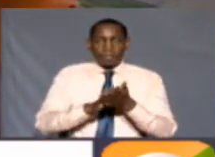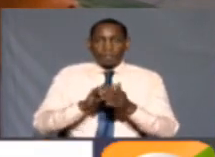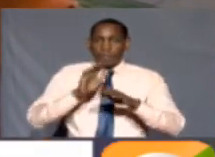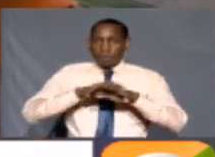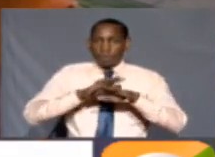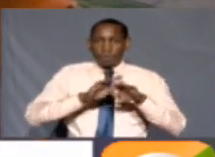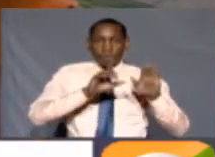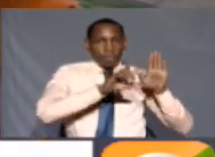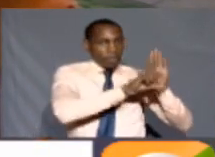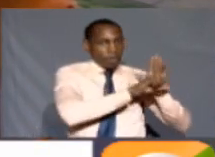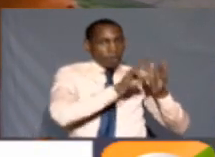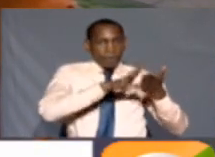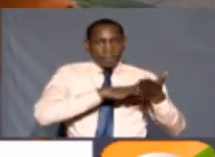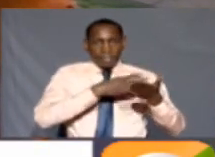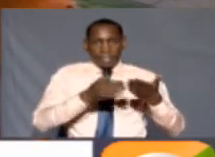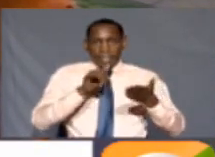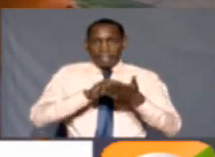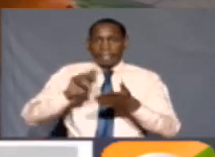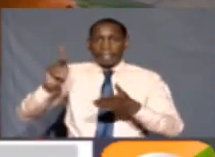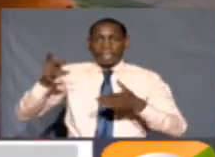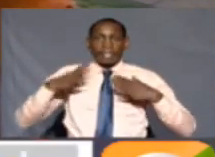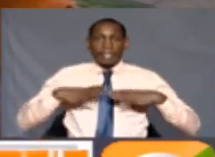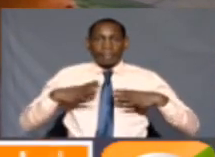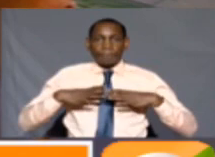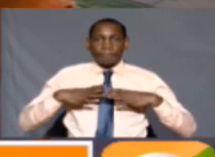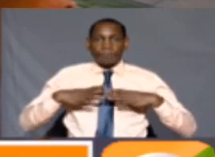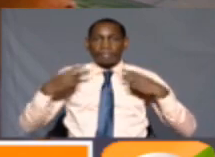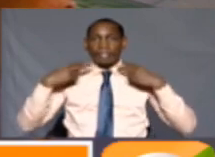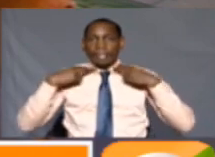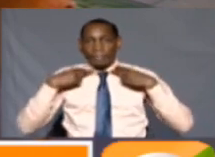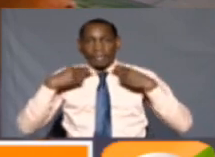framework, then Kenyans are left stranded,